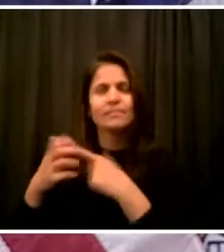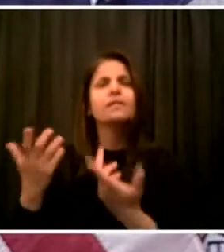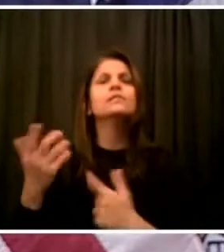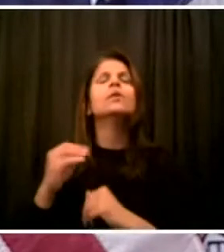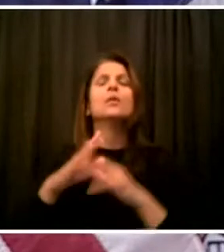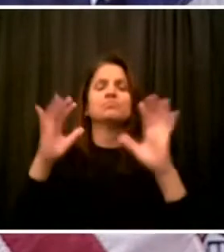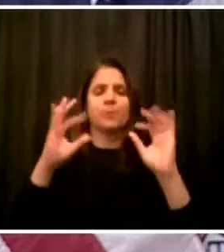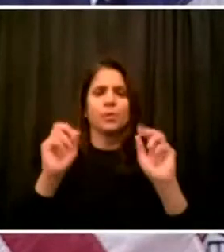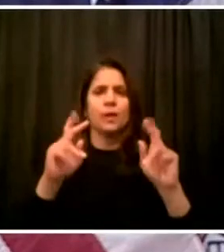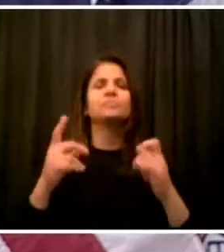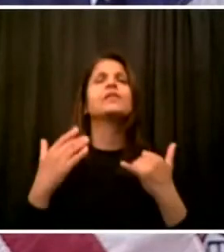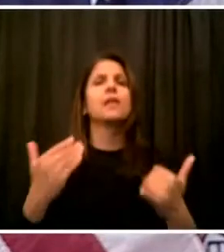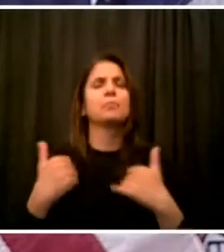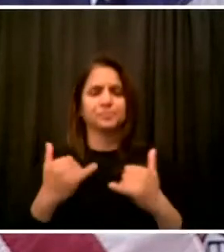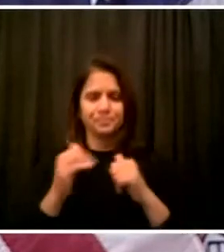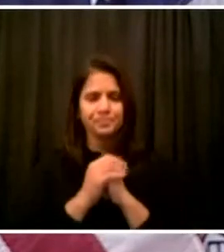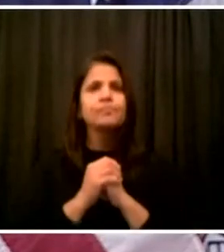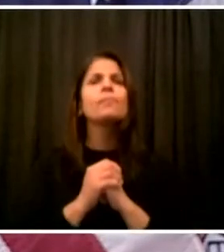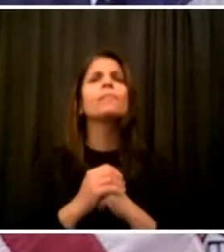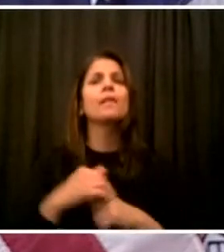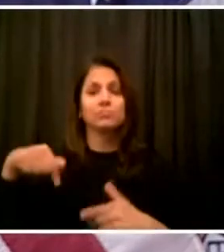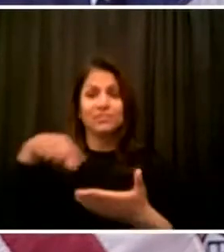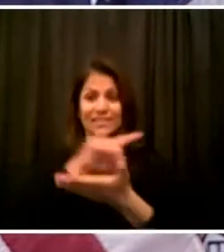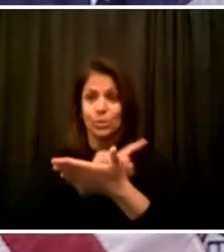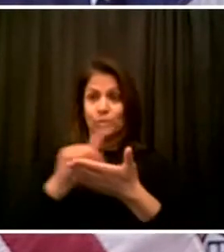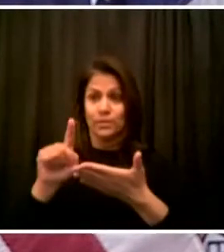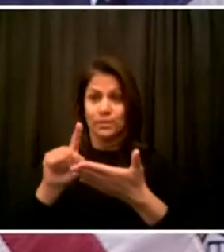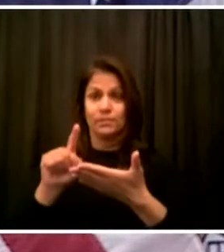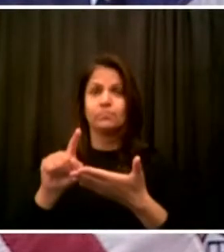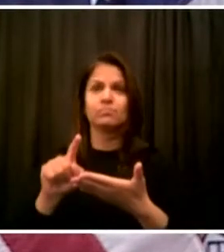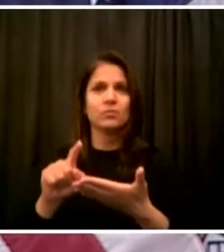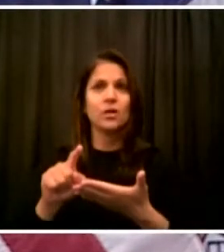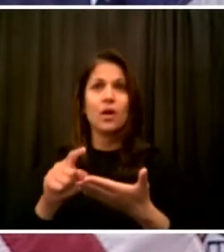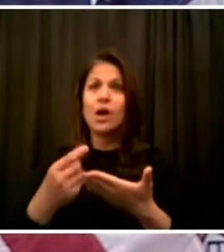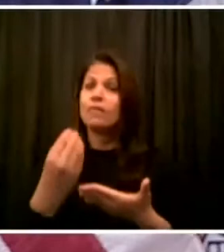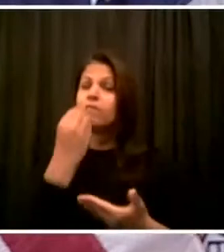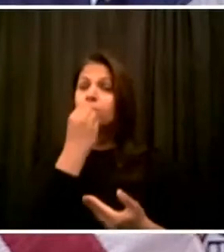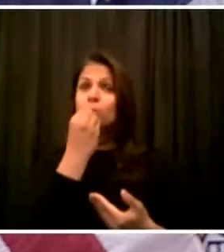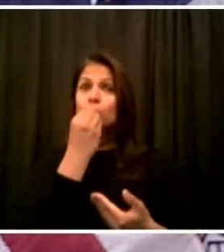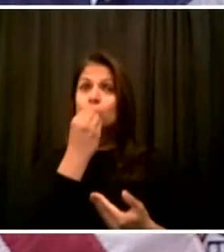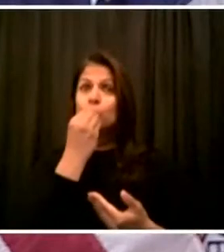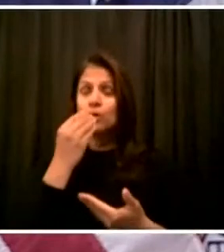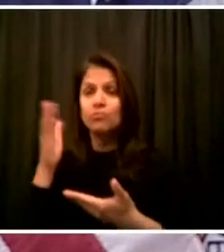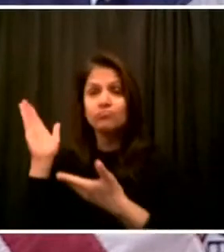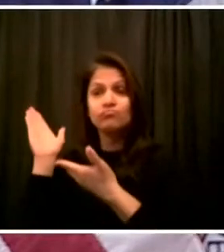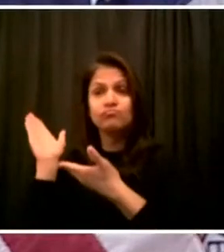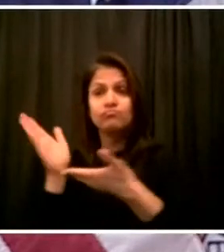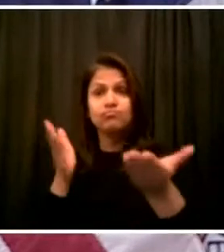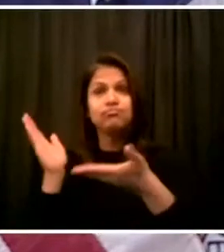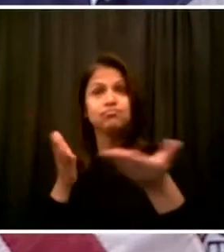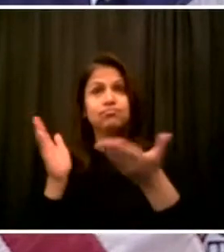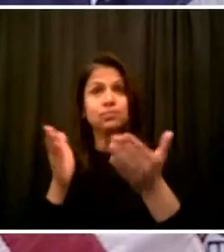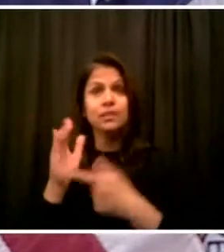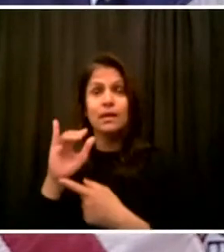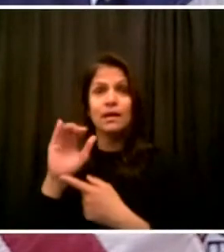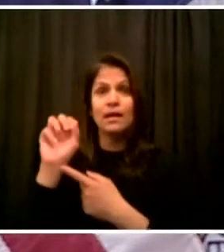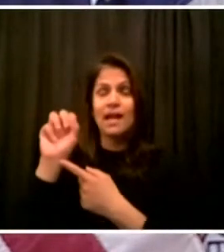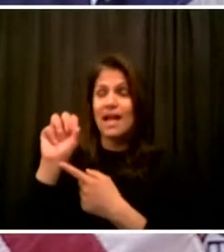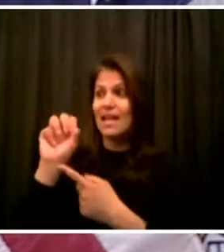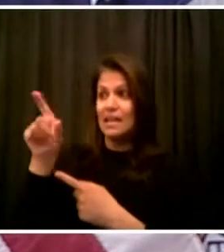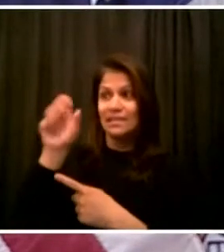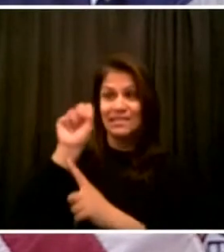carrots, bread, and potatoes. I wanted to see what you have to say. Do you think it's acceptable that people in need are receiving rotten food in